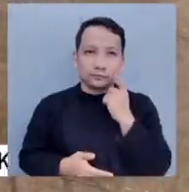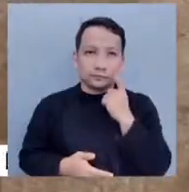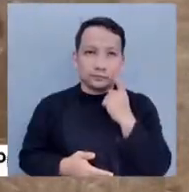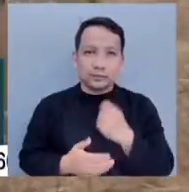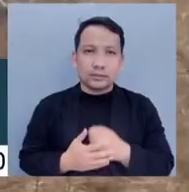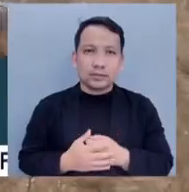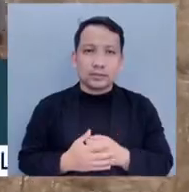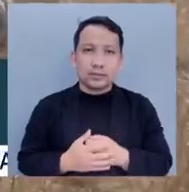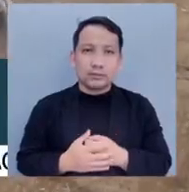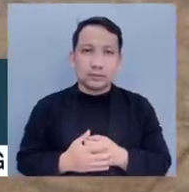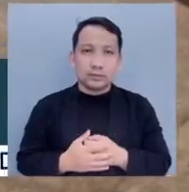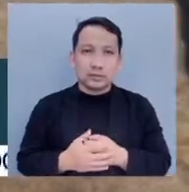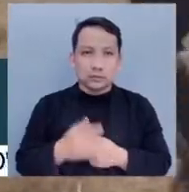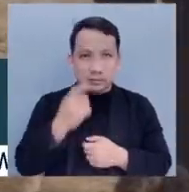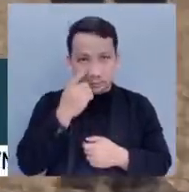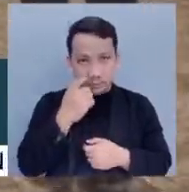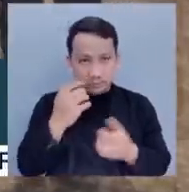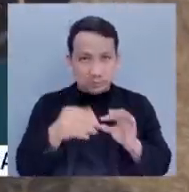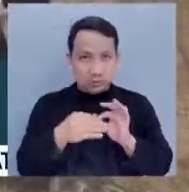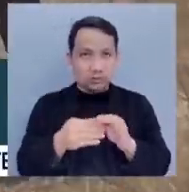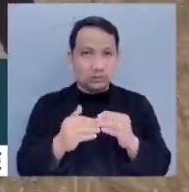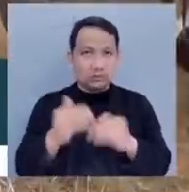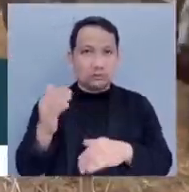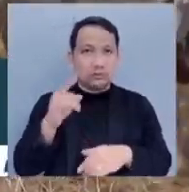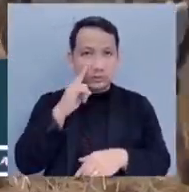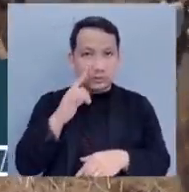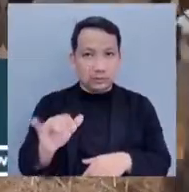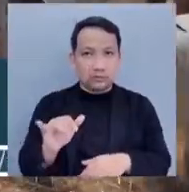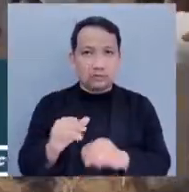These goats are an emission here in California.